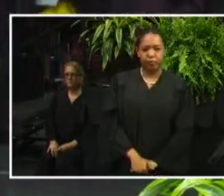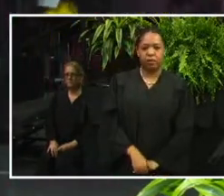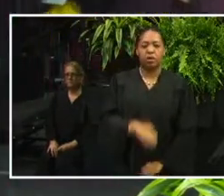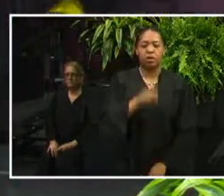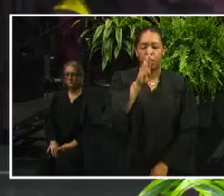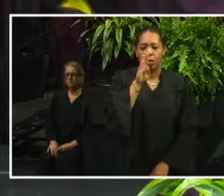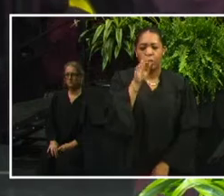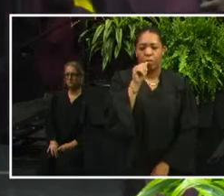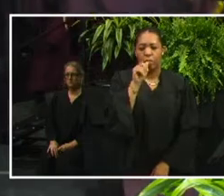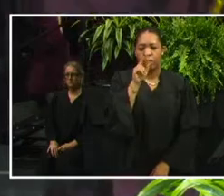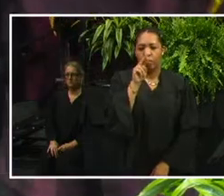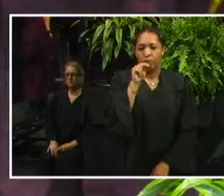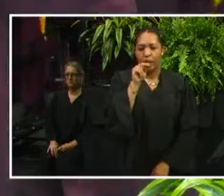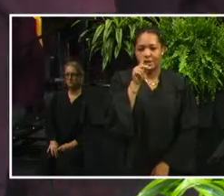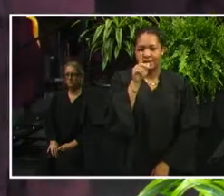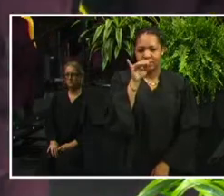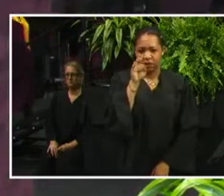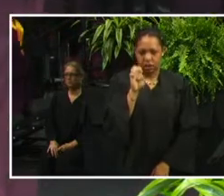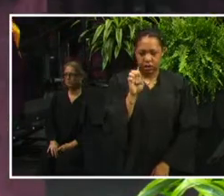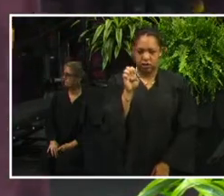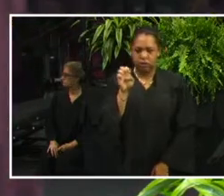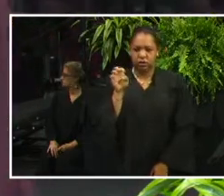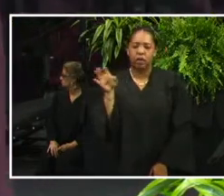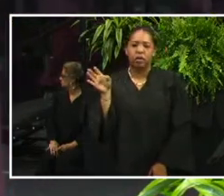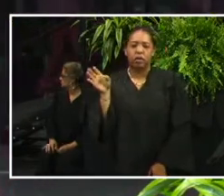Brandis Katricia Bussey.